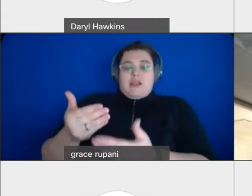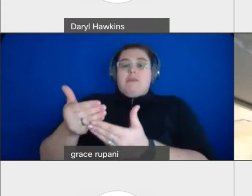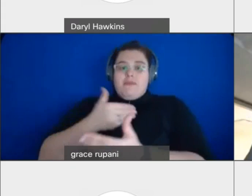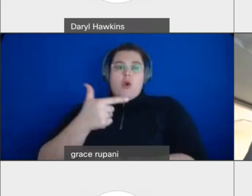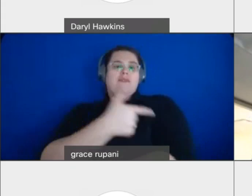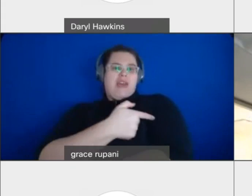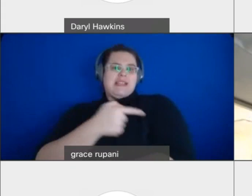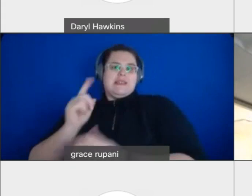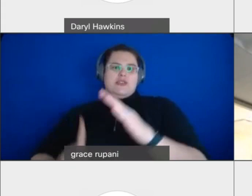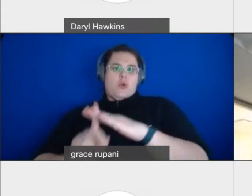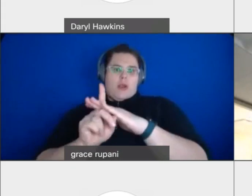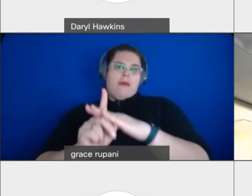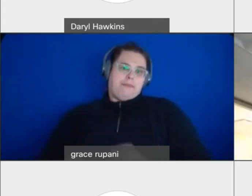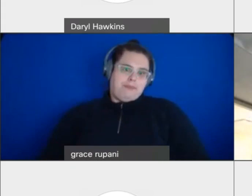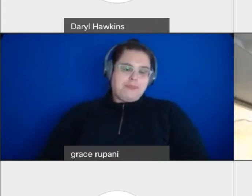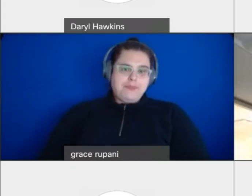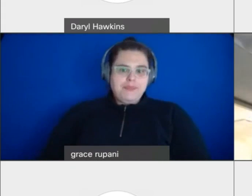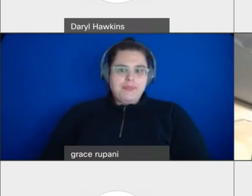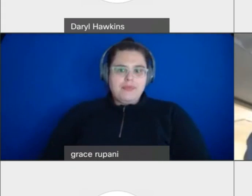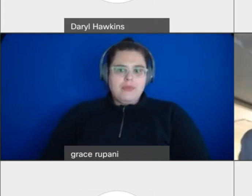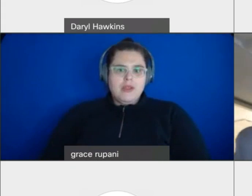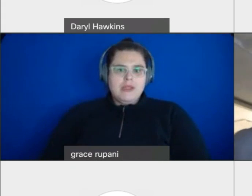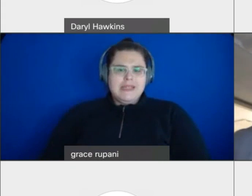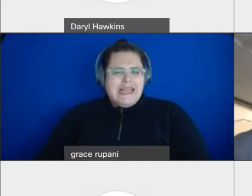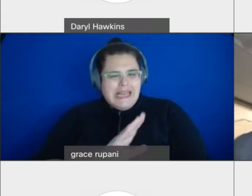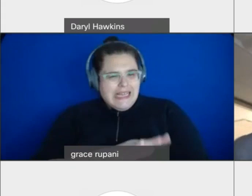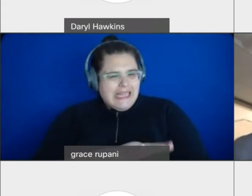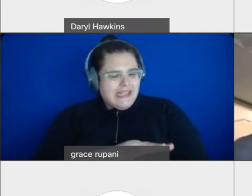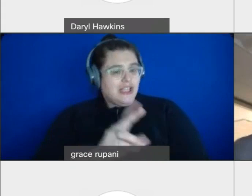Do you have any numbers, Karen, off the top of your head?